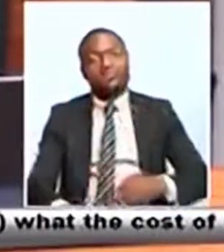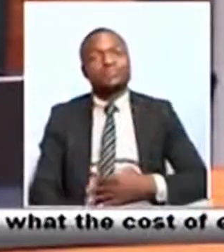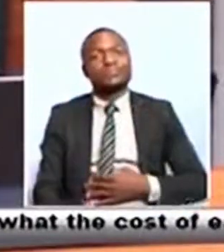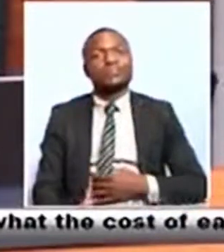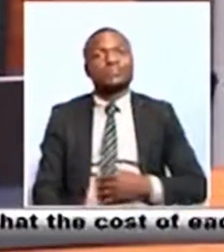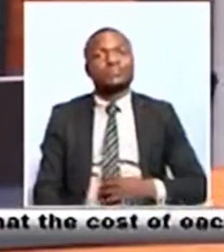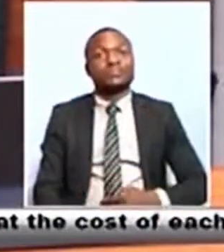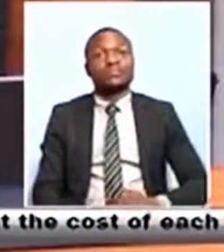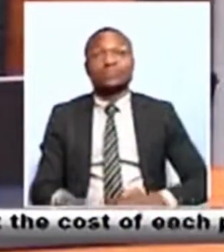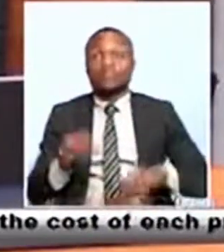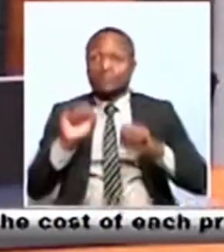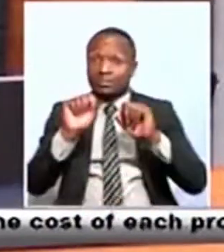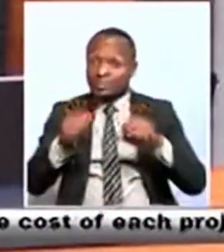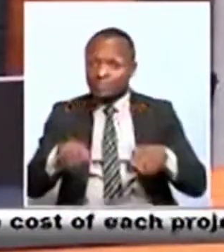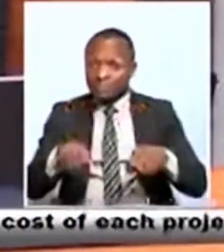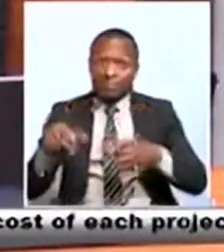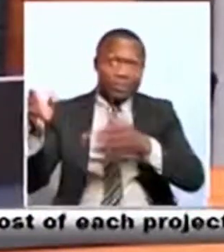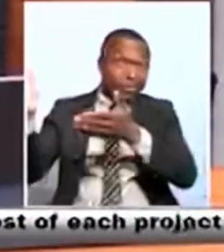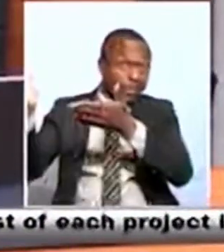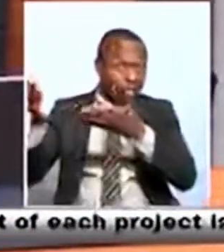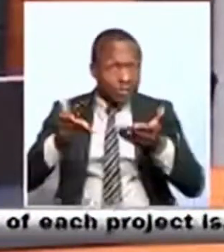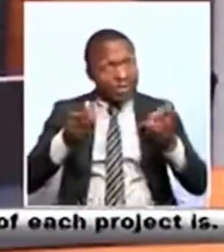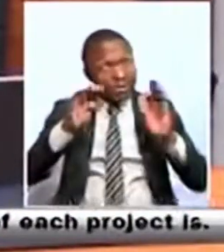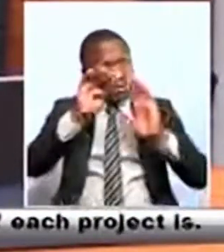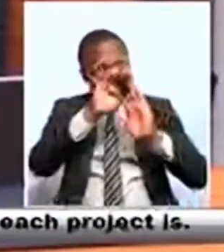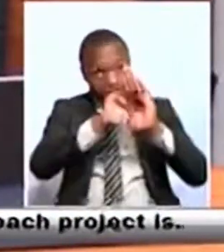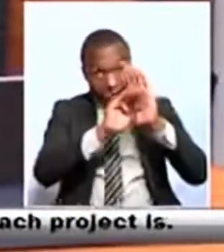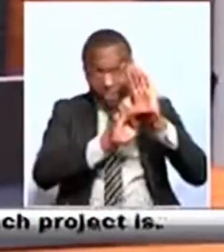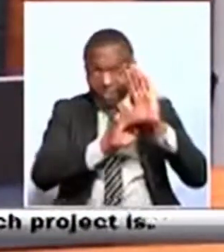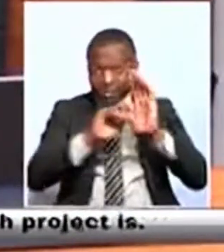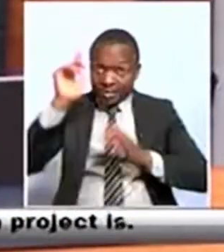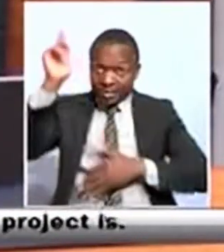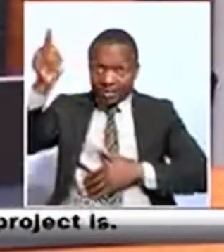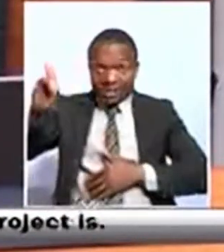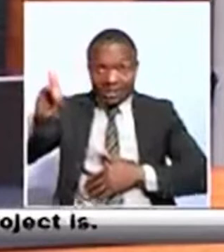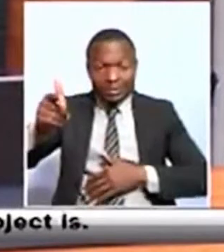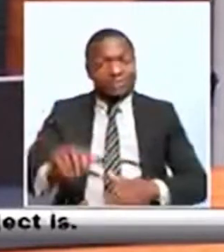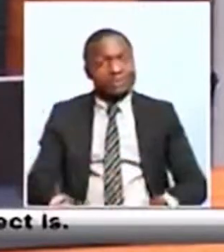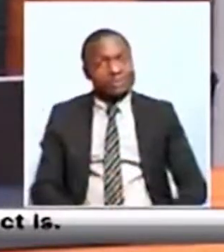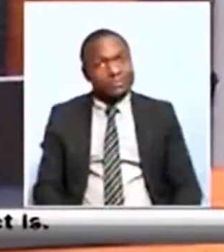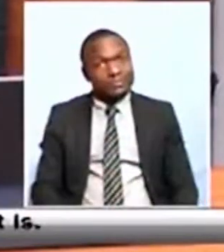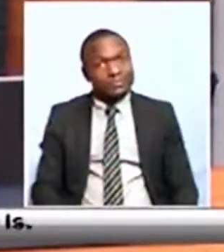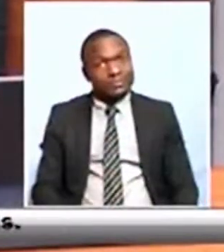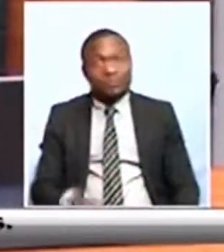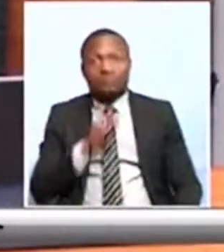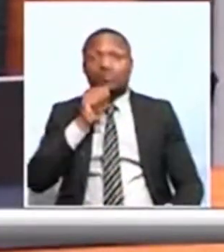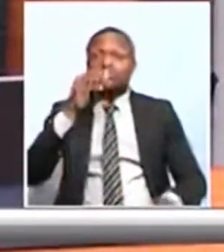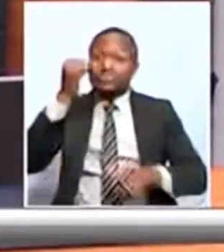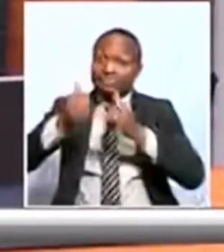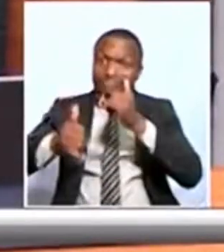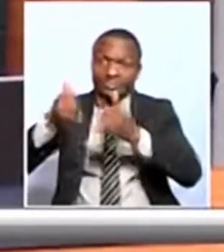Will you come back with the list at a later stage for the uncompleted